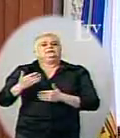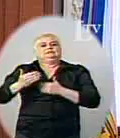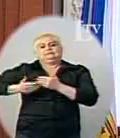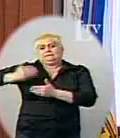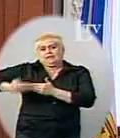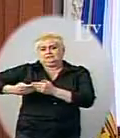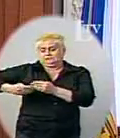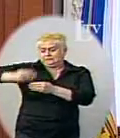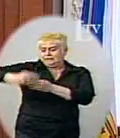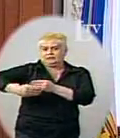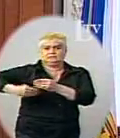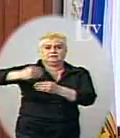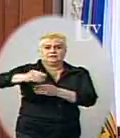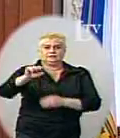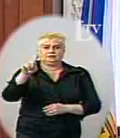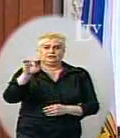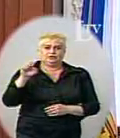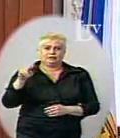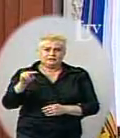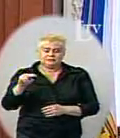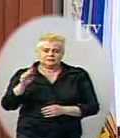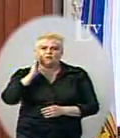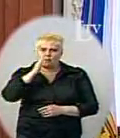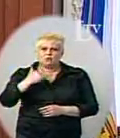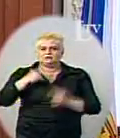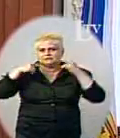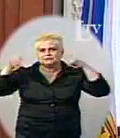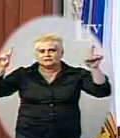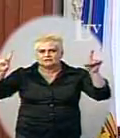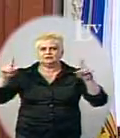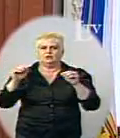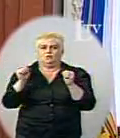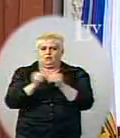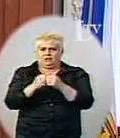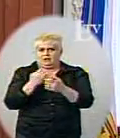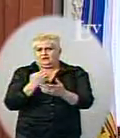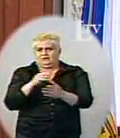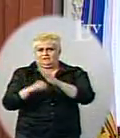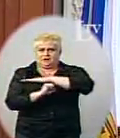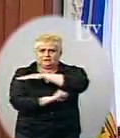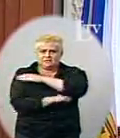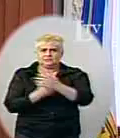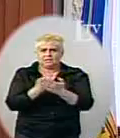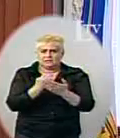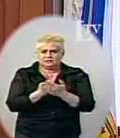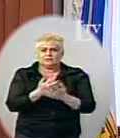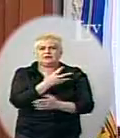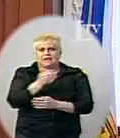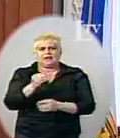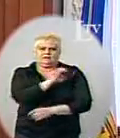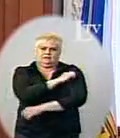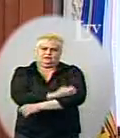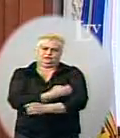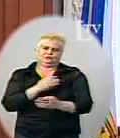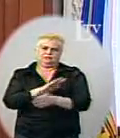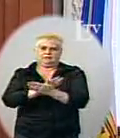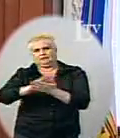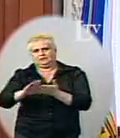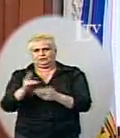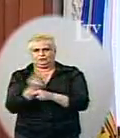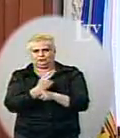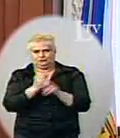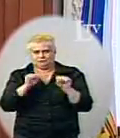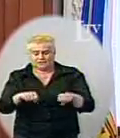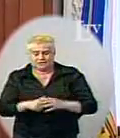secure energy supplies, and a better economic foundation. Each step in this